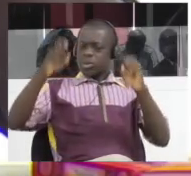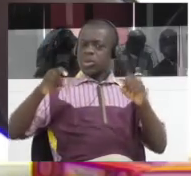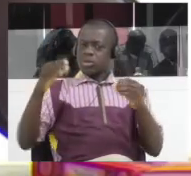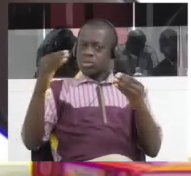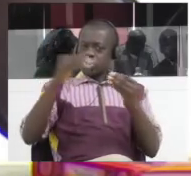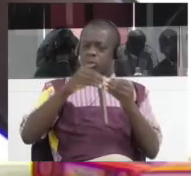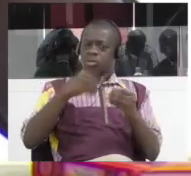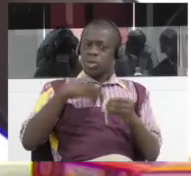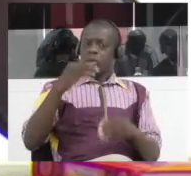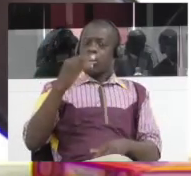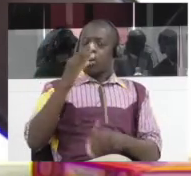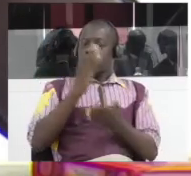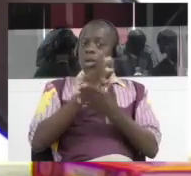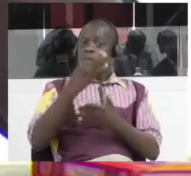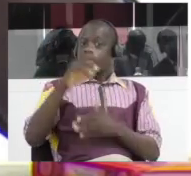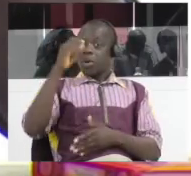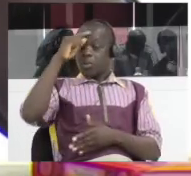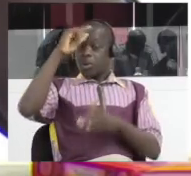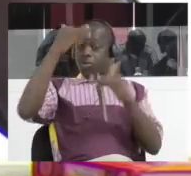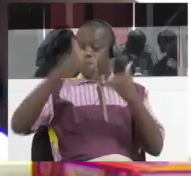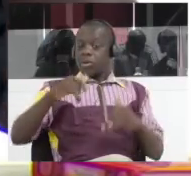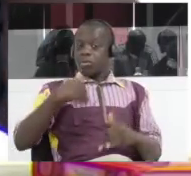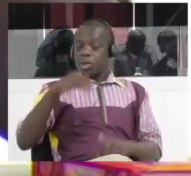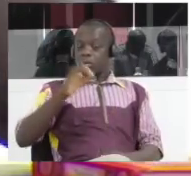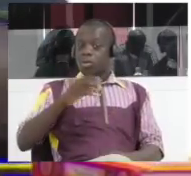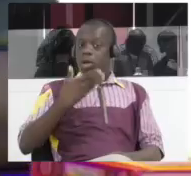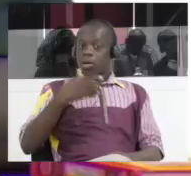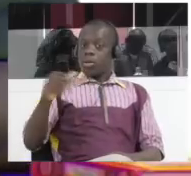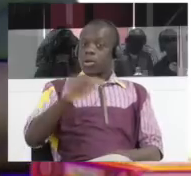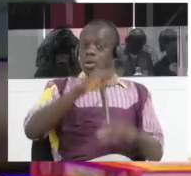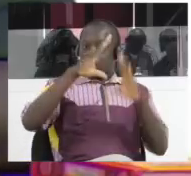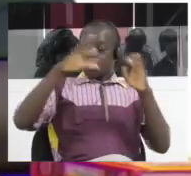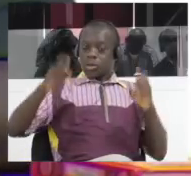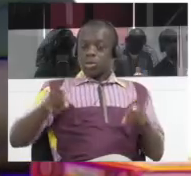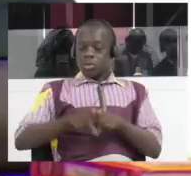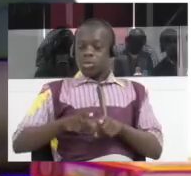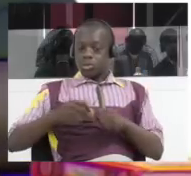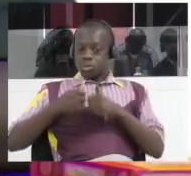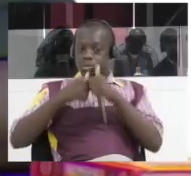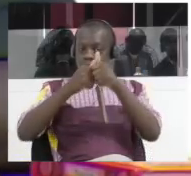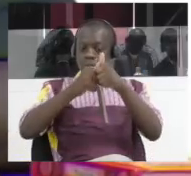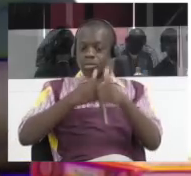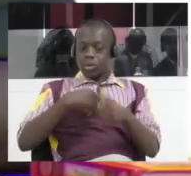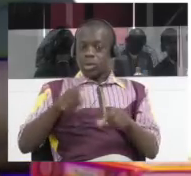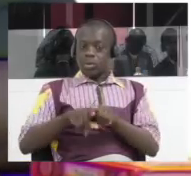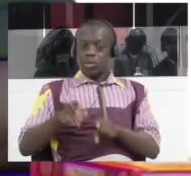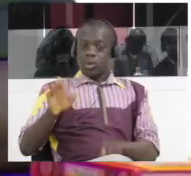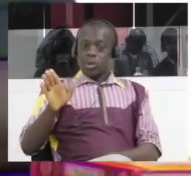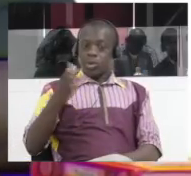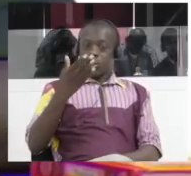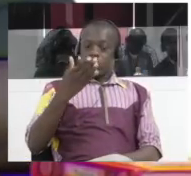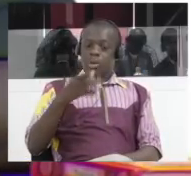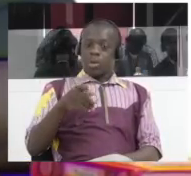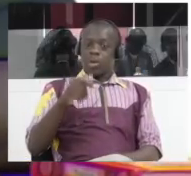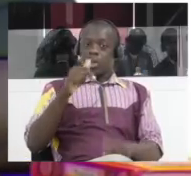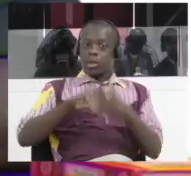but certainly, if my memory don't fail me, there were some officers with me. So we drove to the residence in